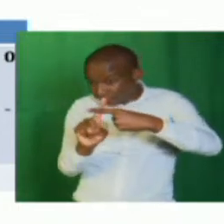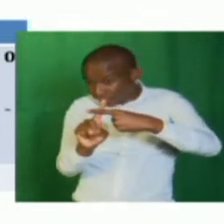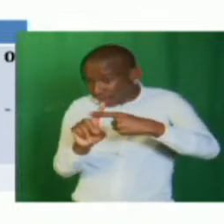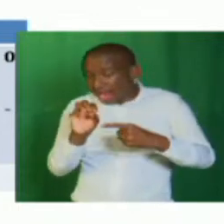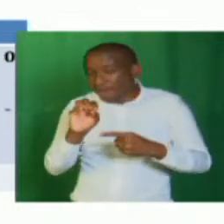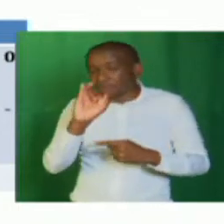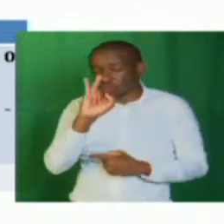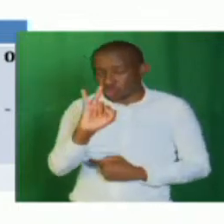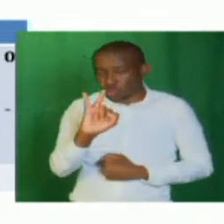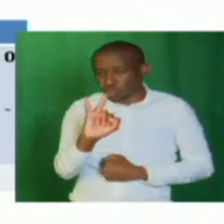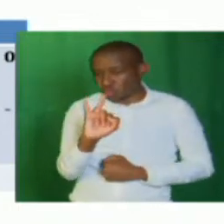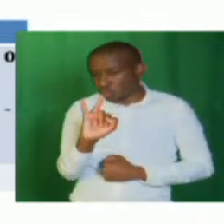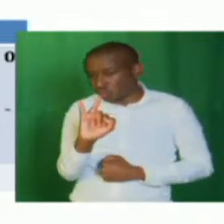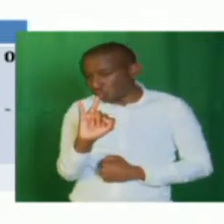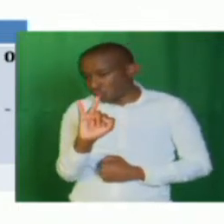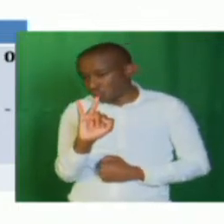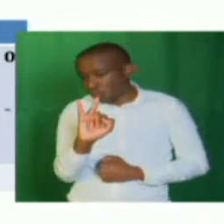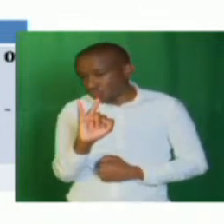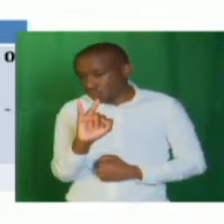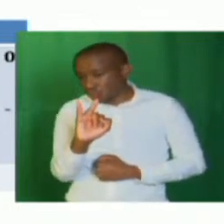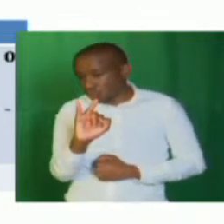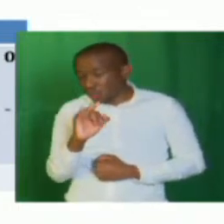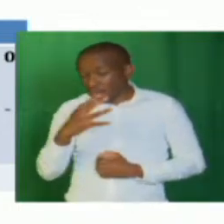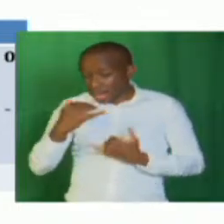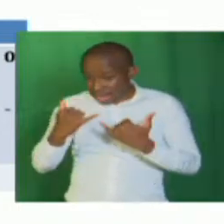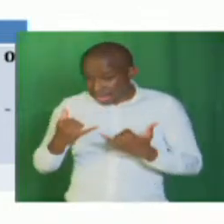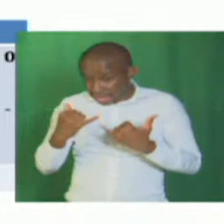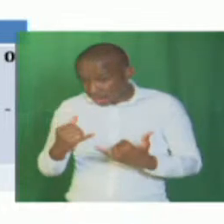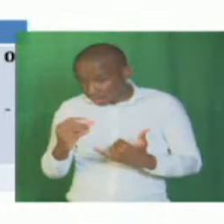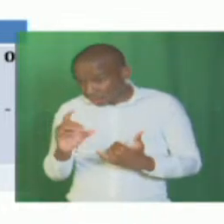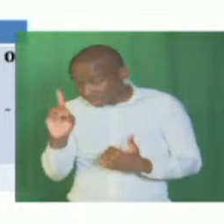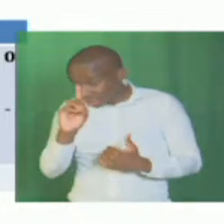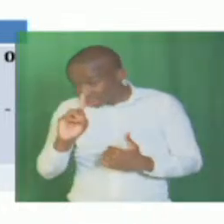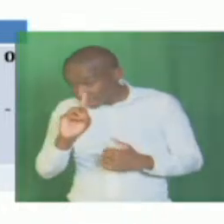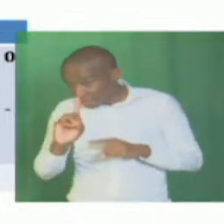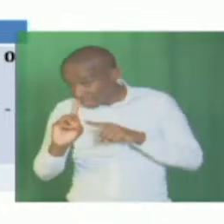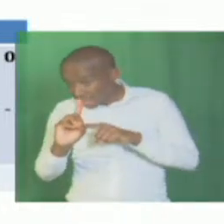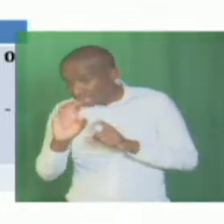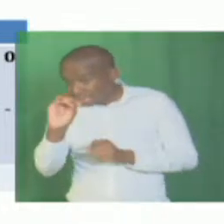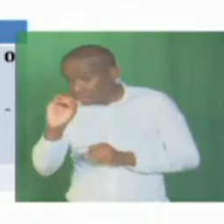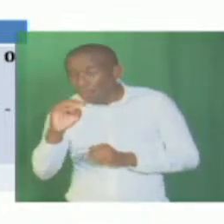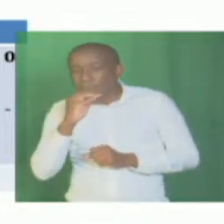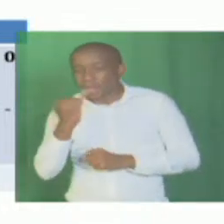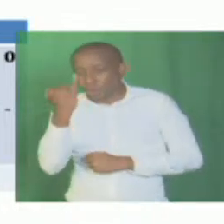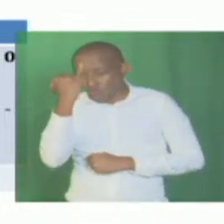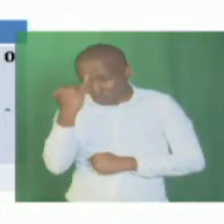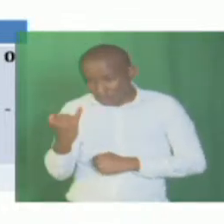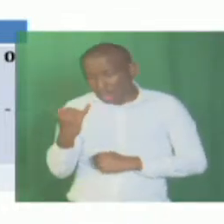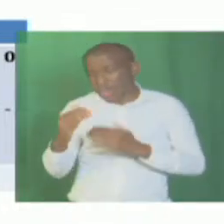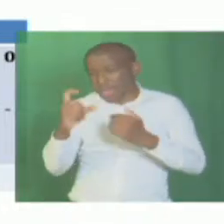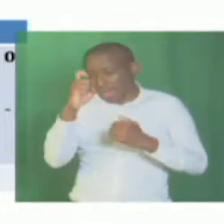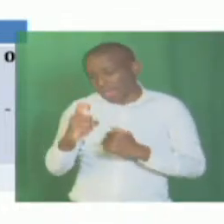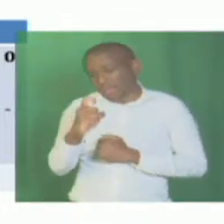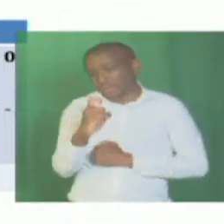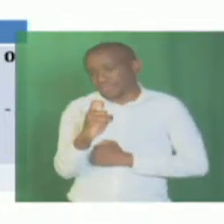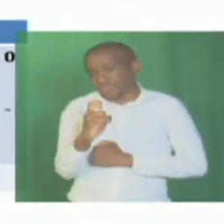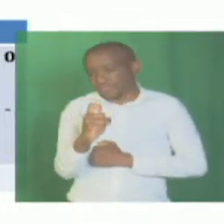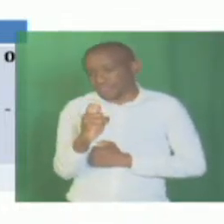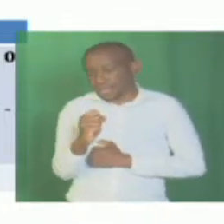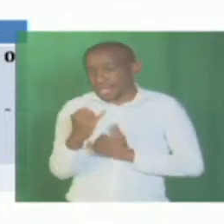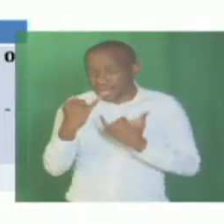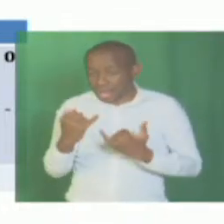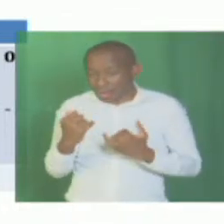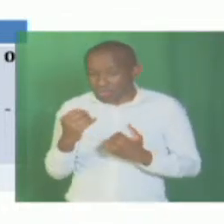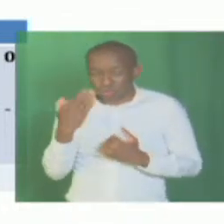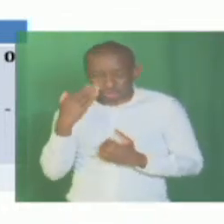have two roots. And then when the discriminant is 0, we will have only one root. So this is a way of